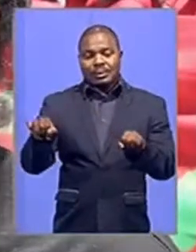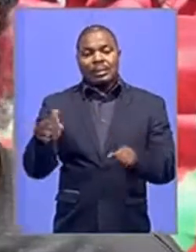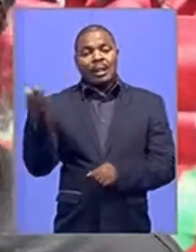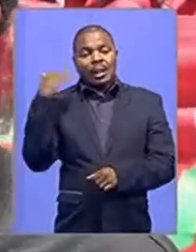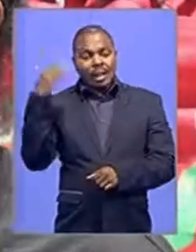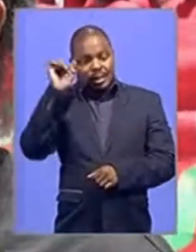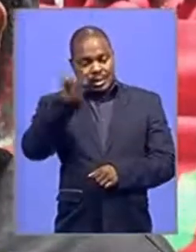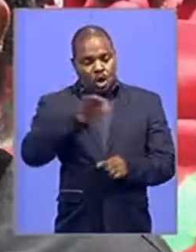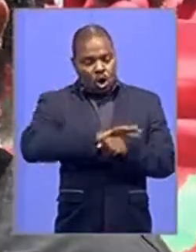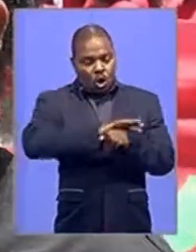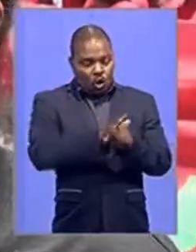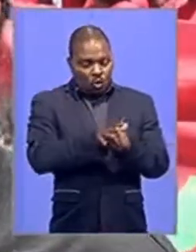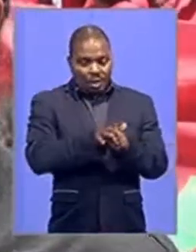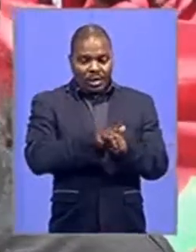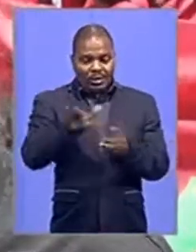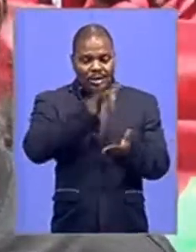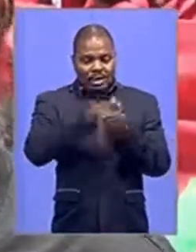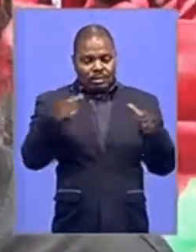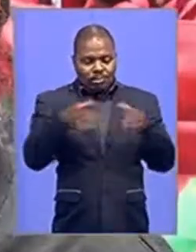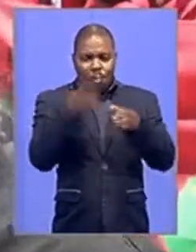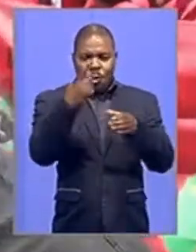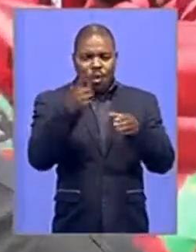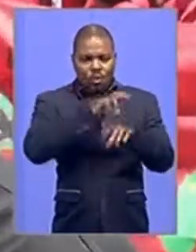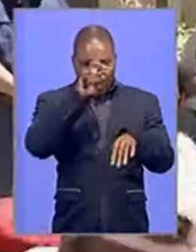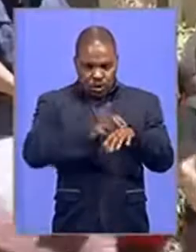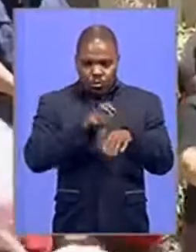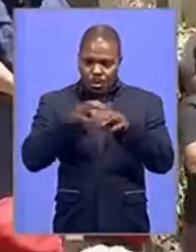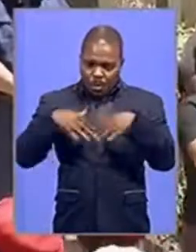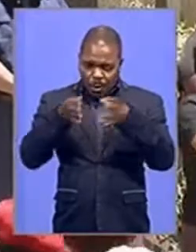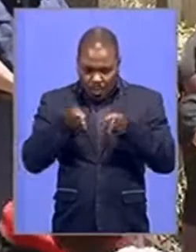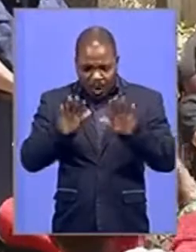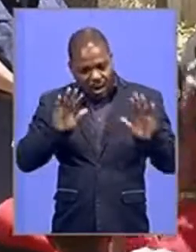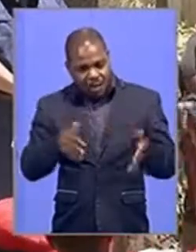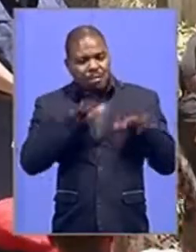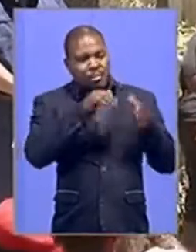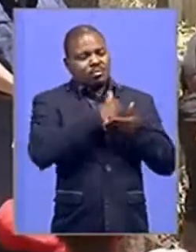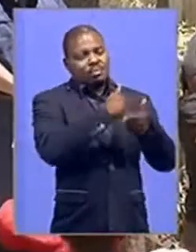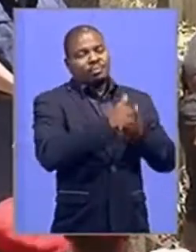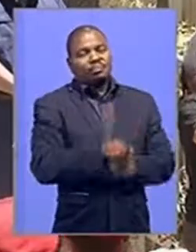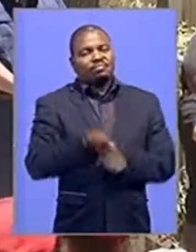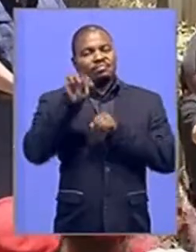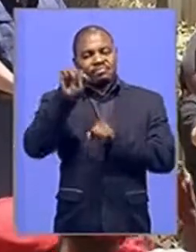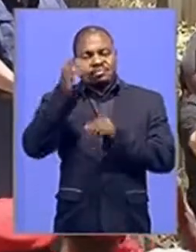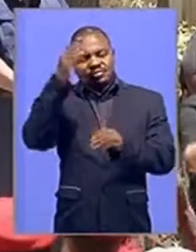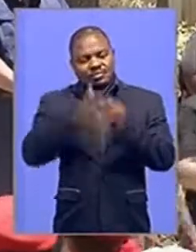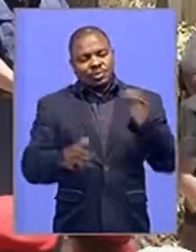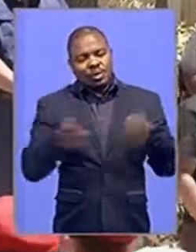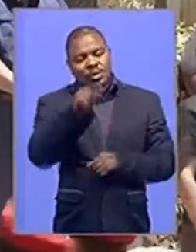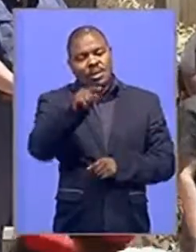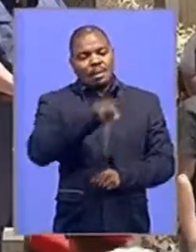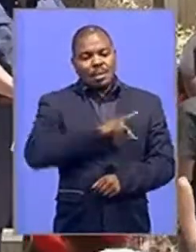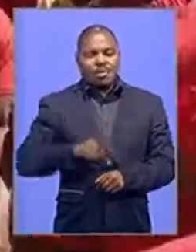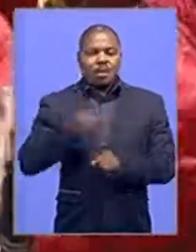it's still a COVID, but they must devise means and ways of helping people. Mogwanto o khutlile kwa kantorong ya tonakgolo,